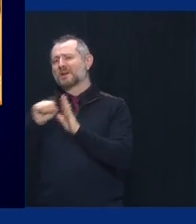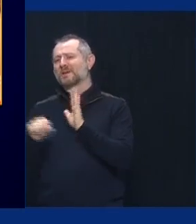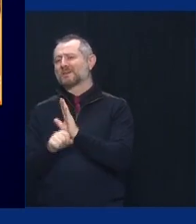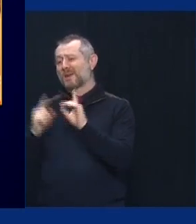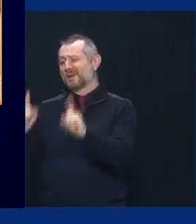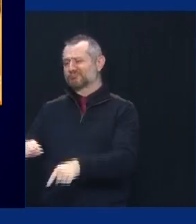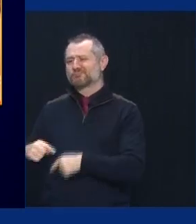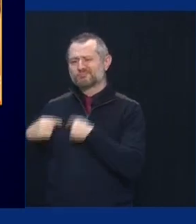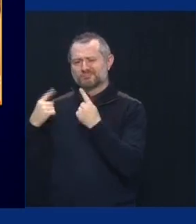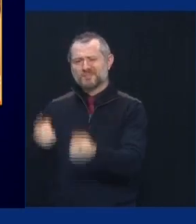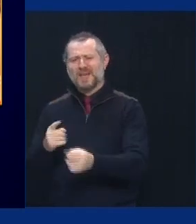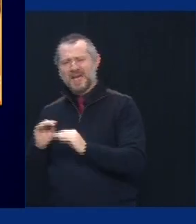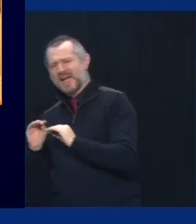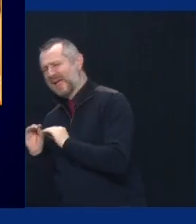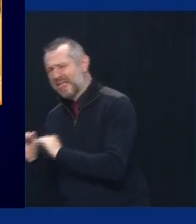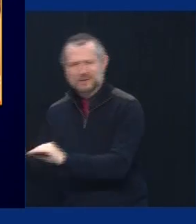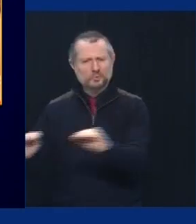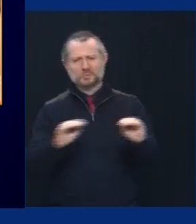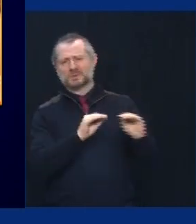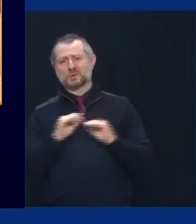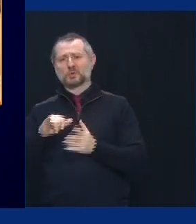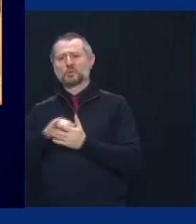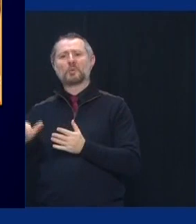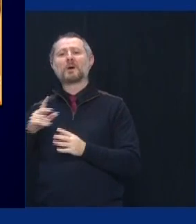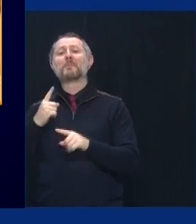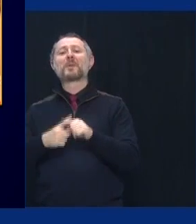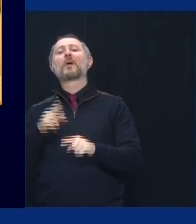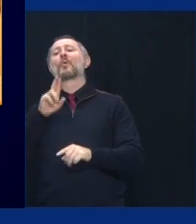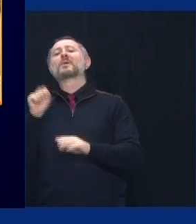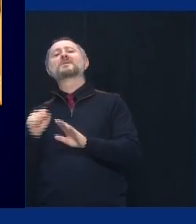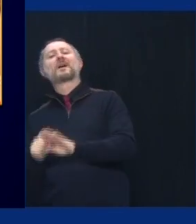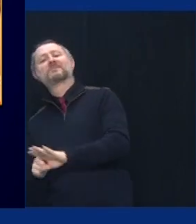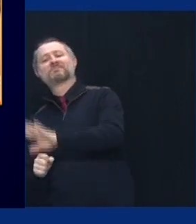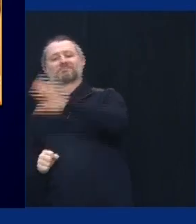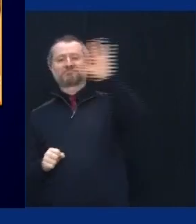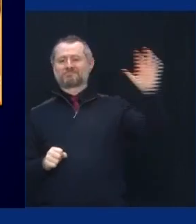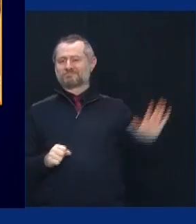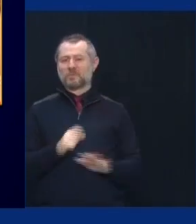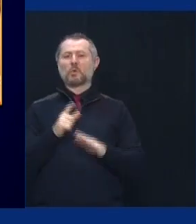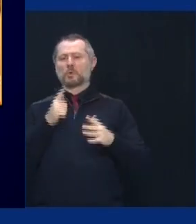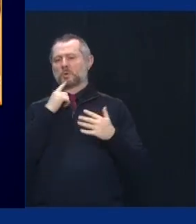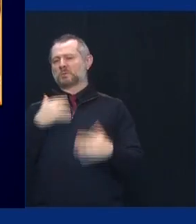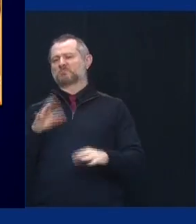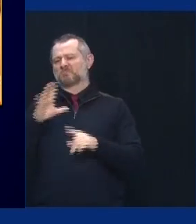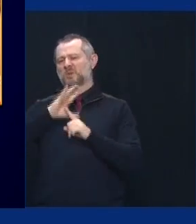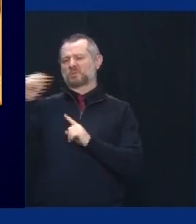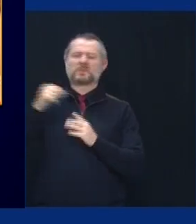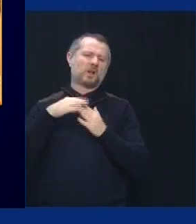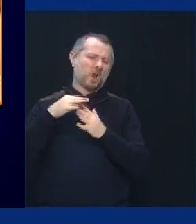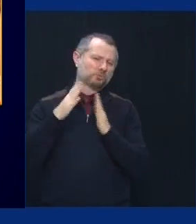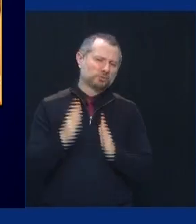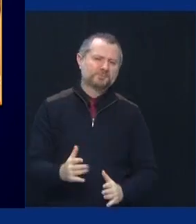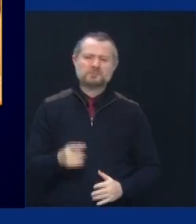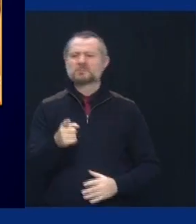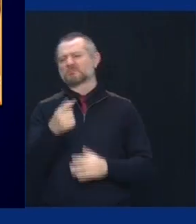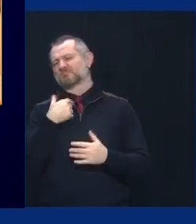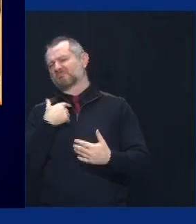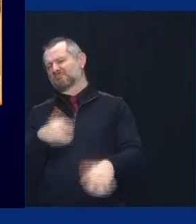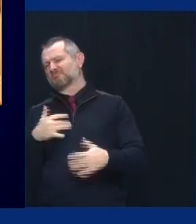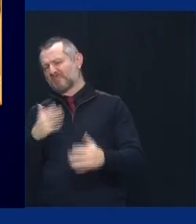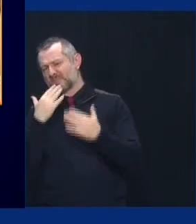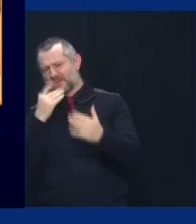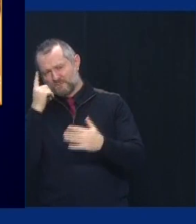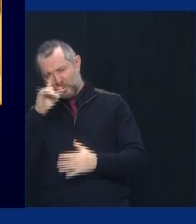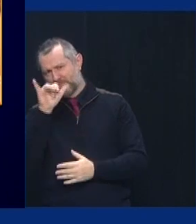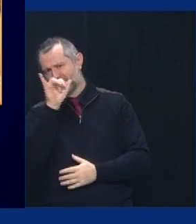the entire nation at the beginning of the pandemic was just stellar leadership, and we are all very grateful to you for that.